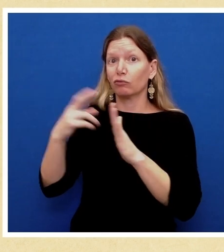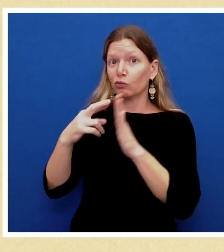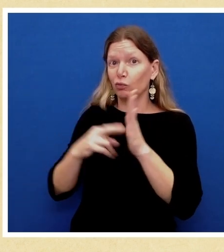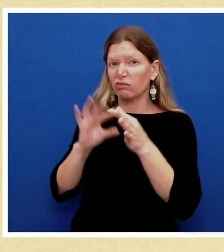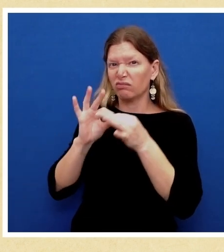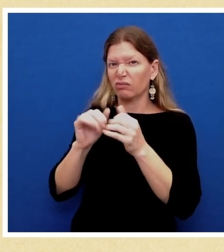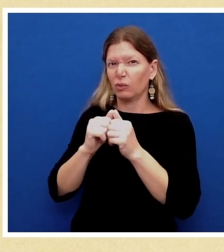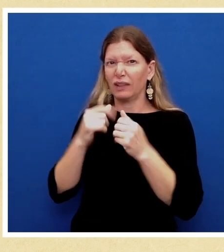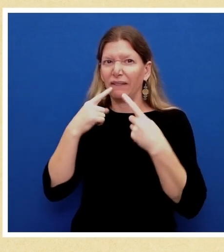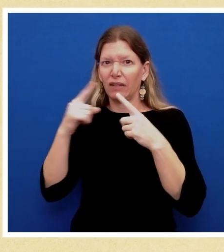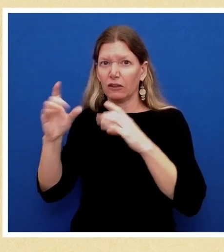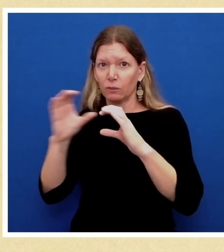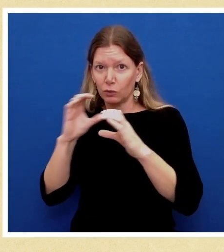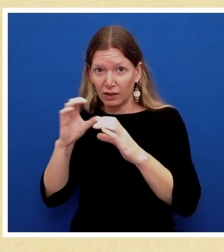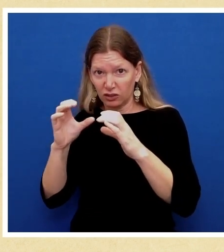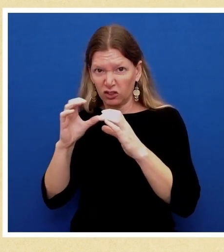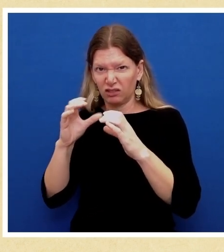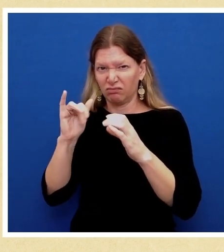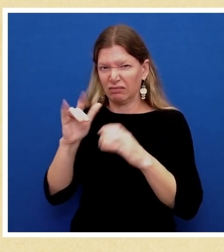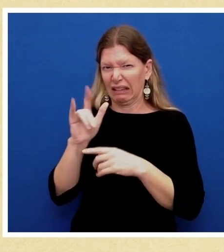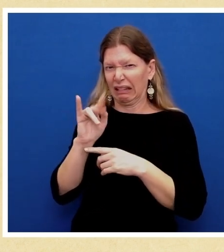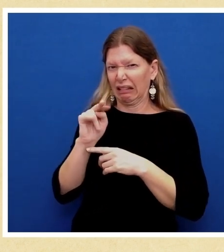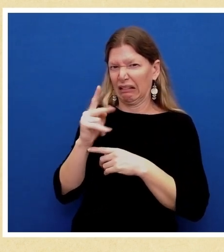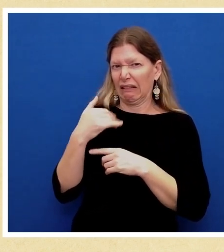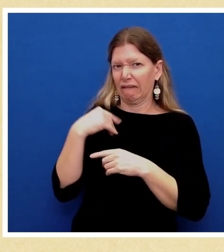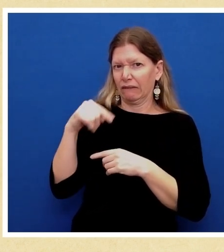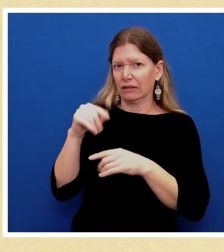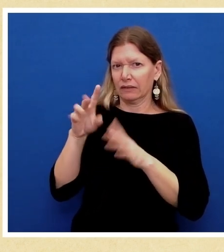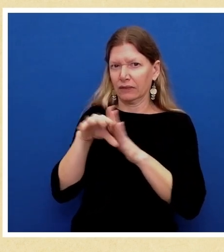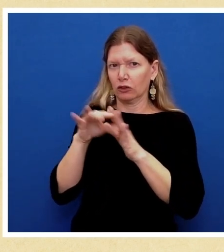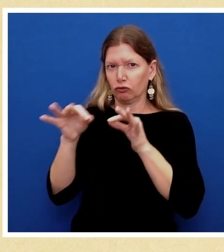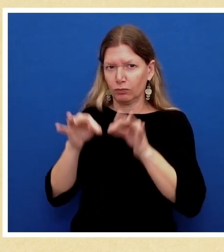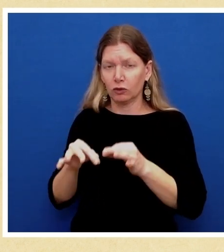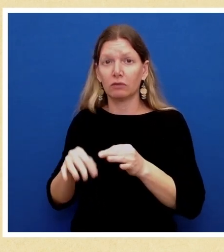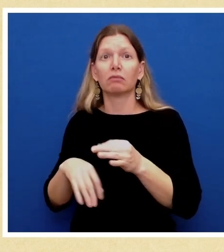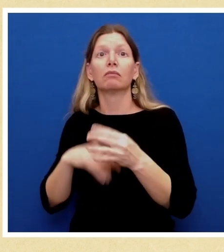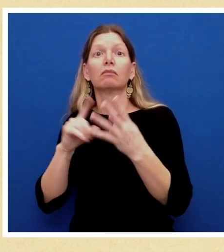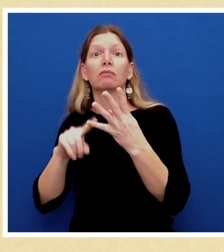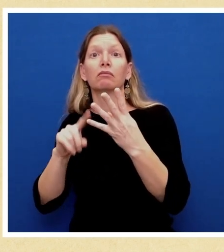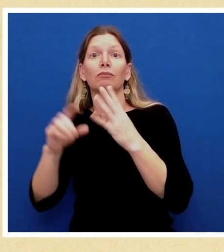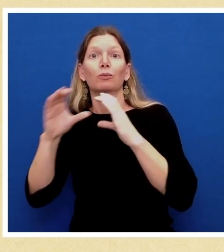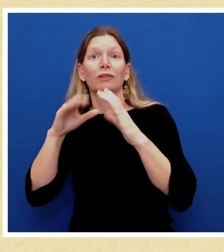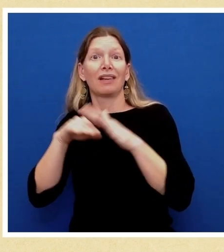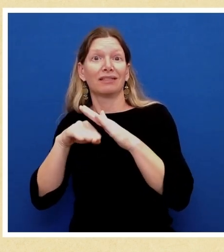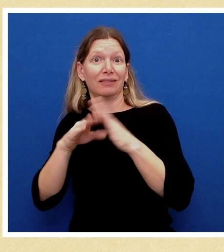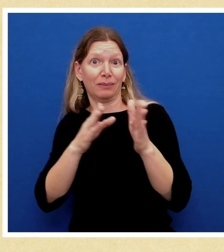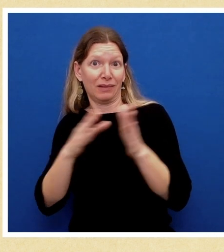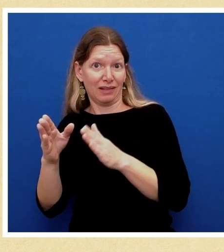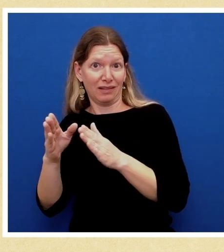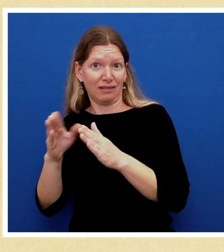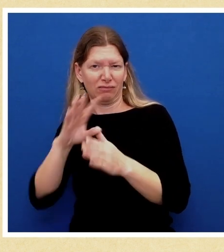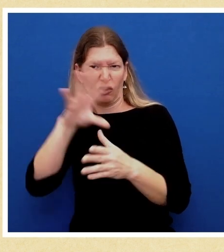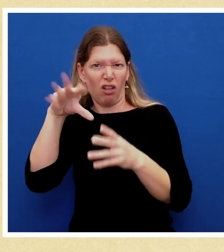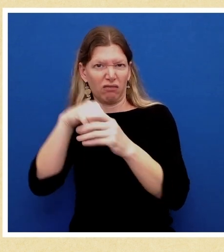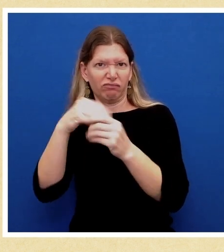on effective communication that is linked in this video's description, and your communication access plan.